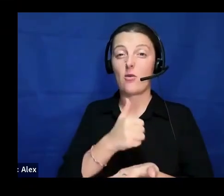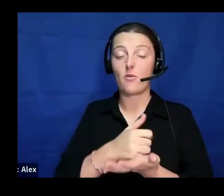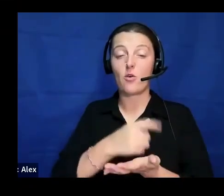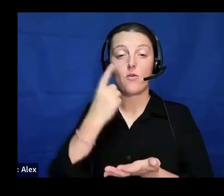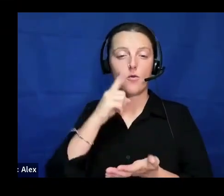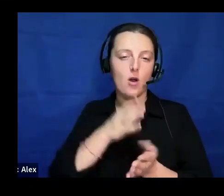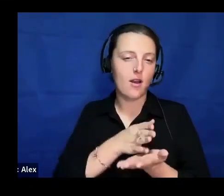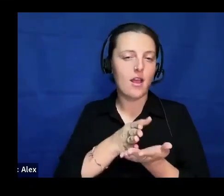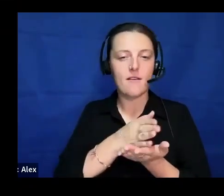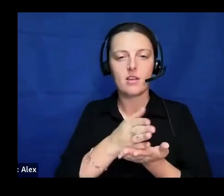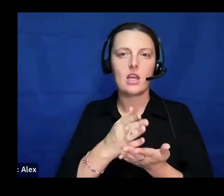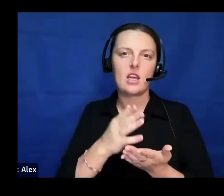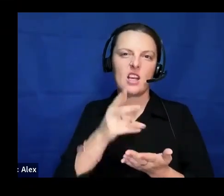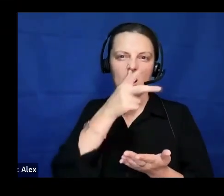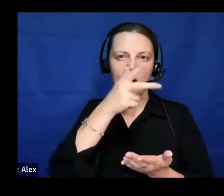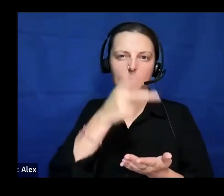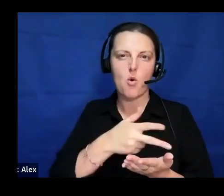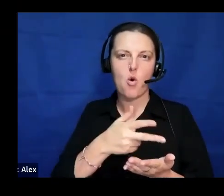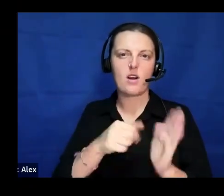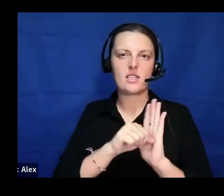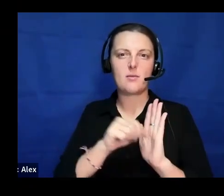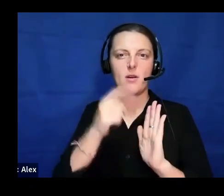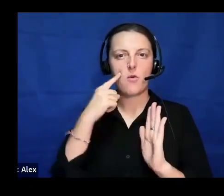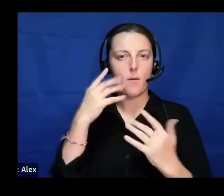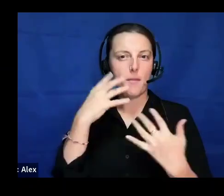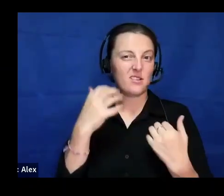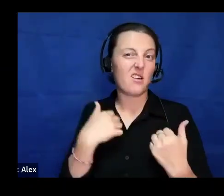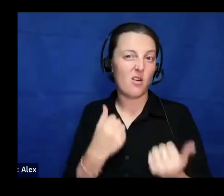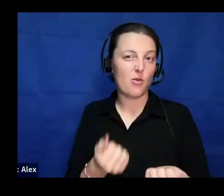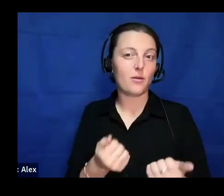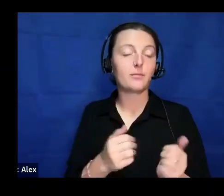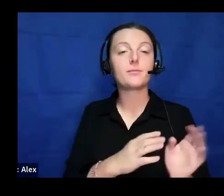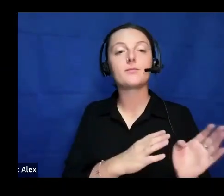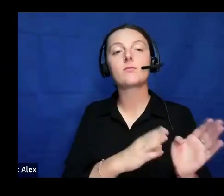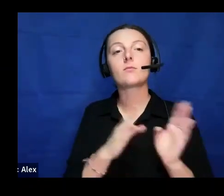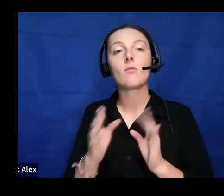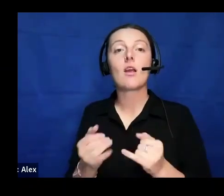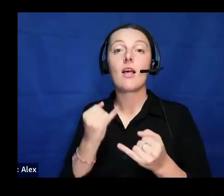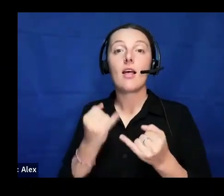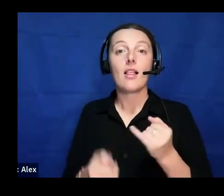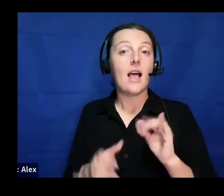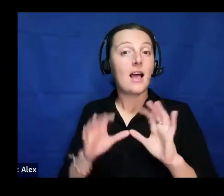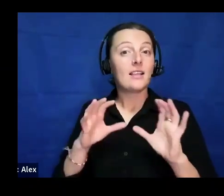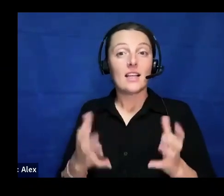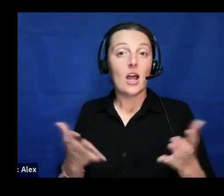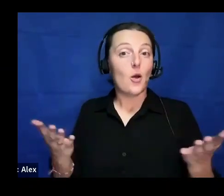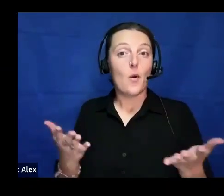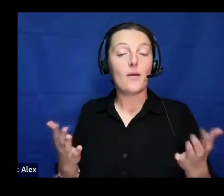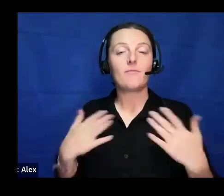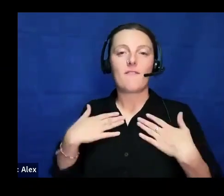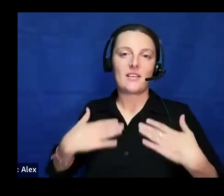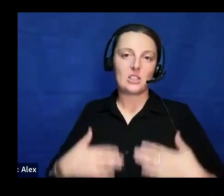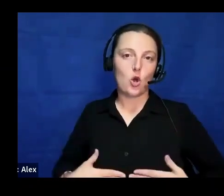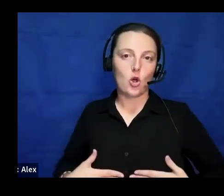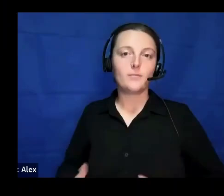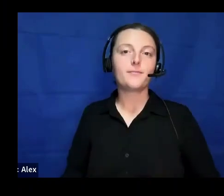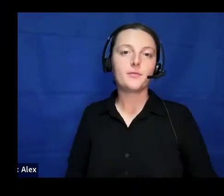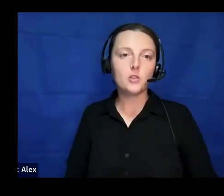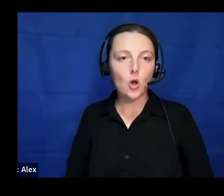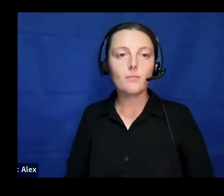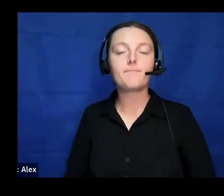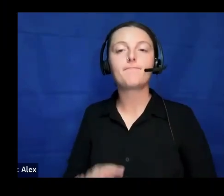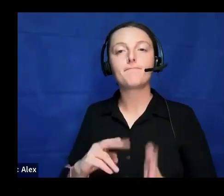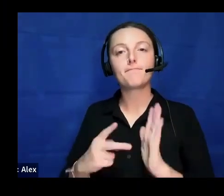health. And then the last category of symptoms are physical. And so it can look like things like